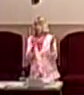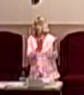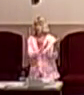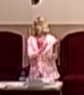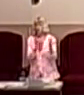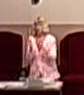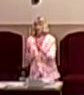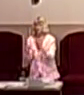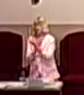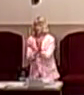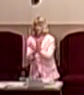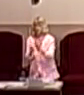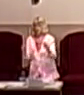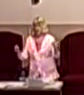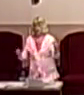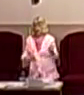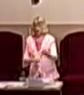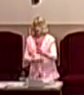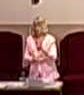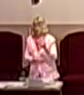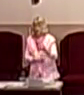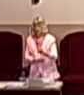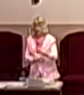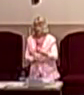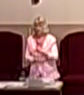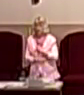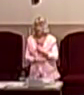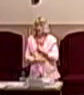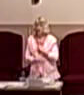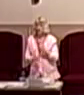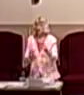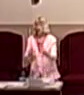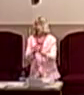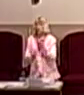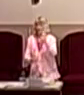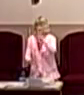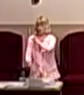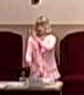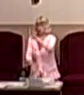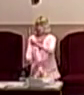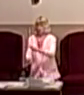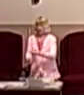God, He has saved me. With His